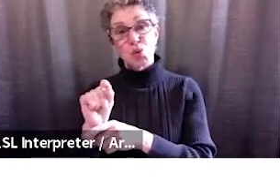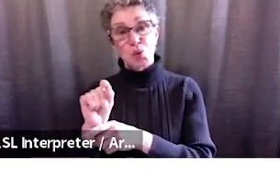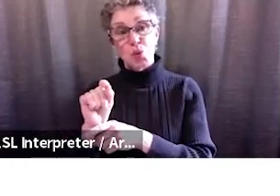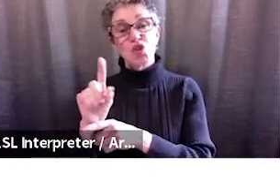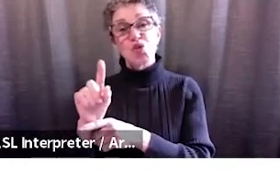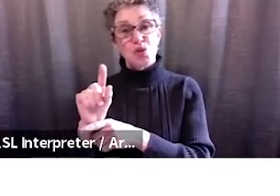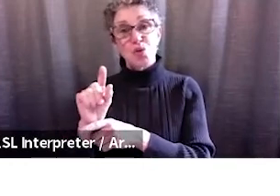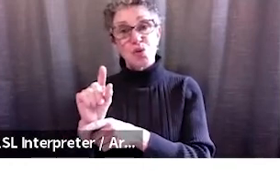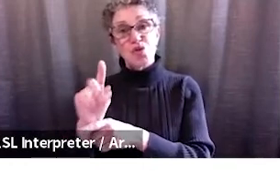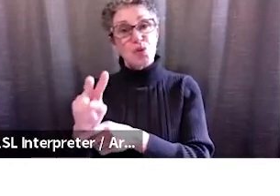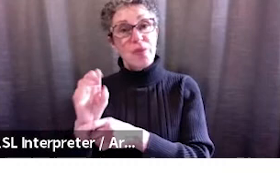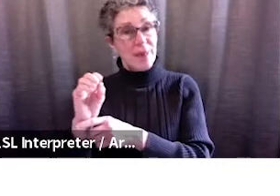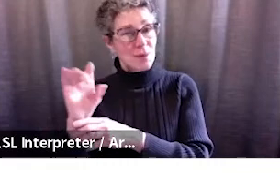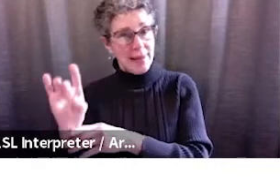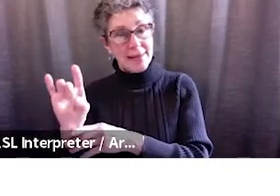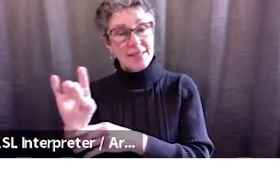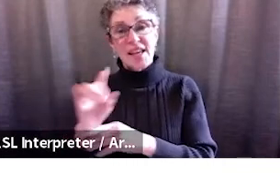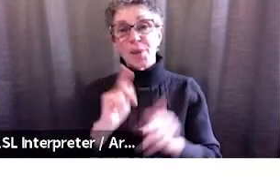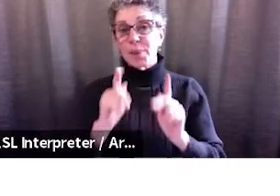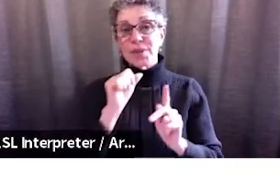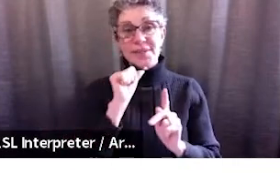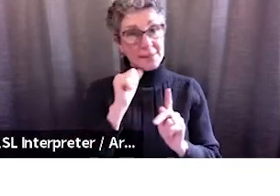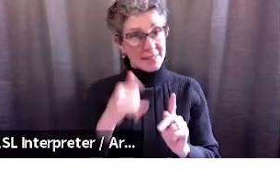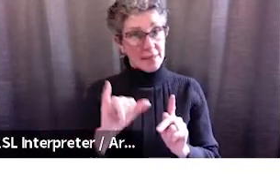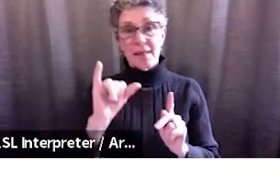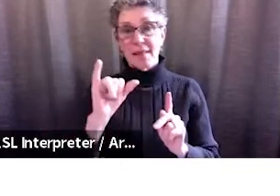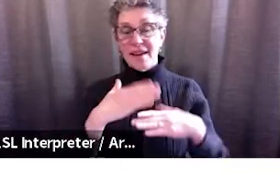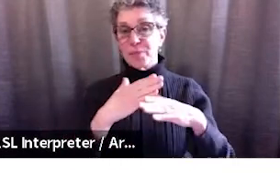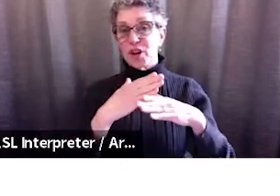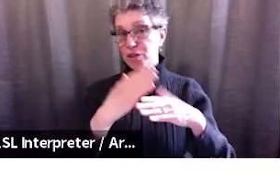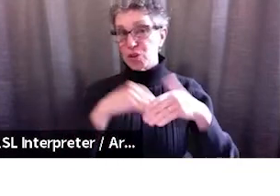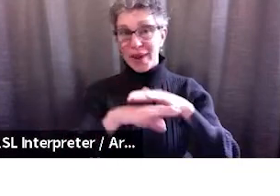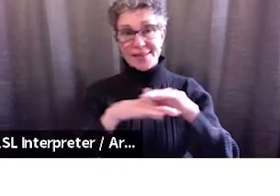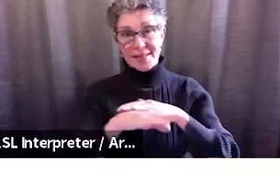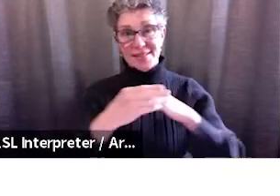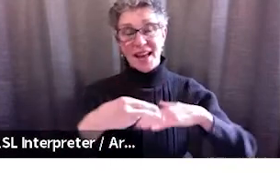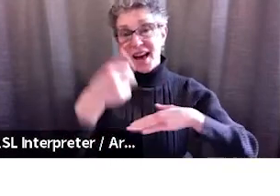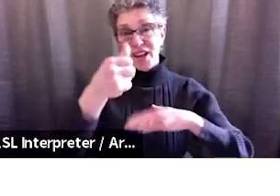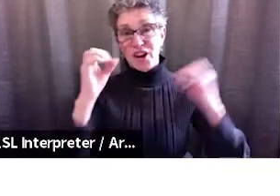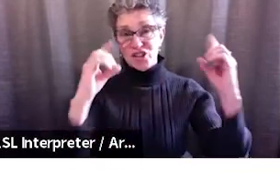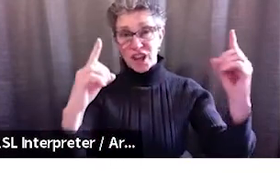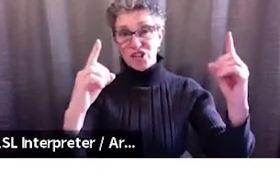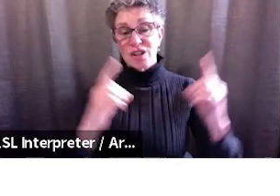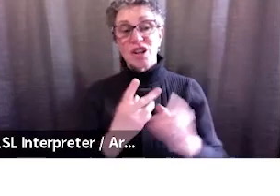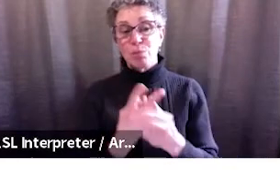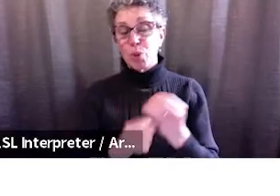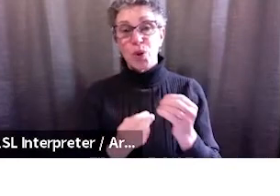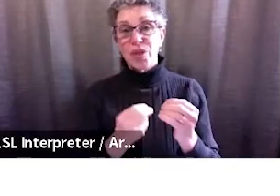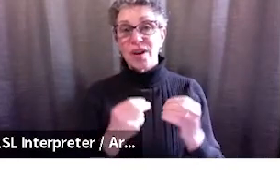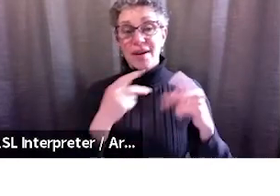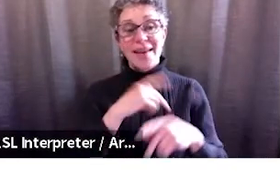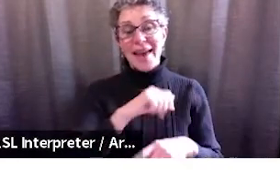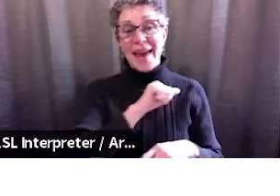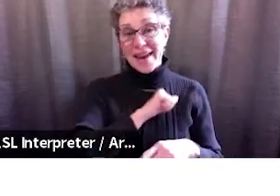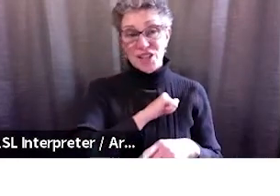still face many barriers to access in higher education, often invisible and attitudinal ones. The